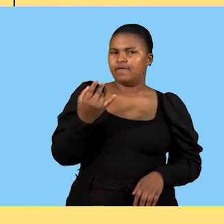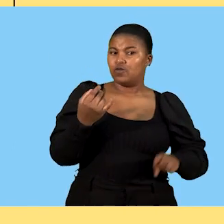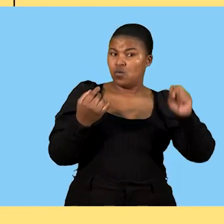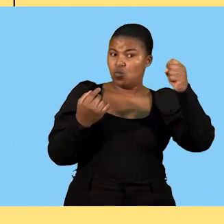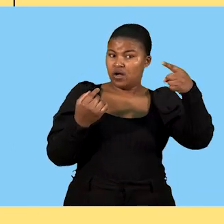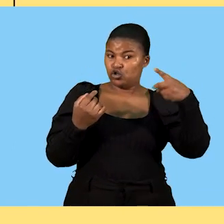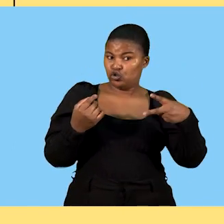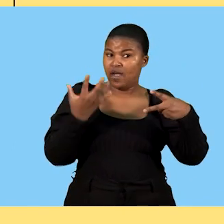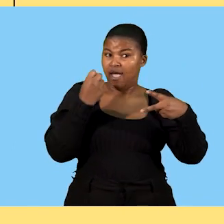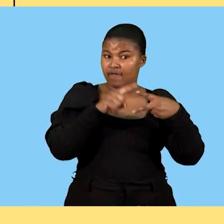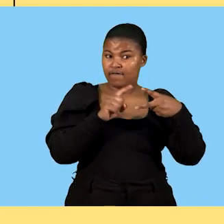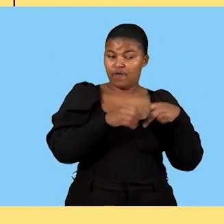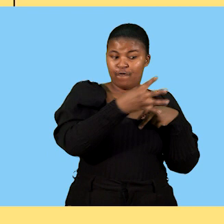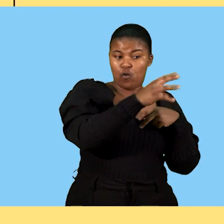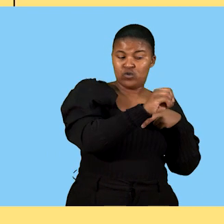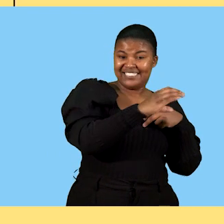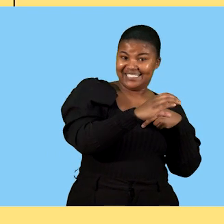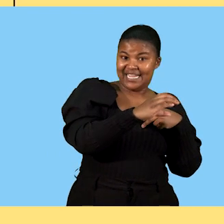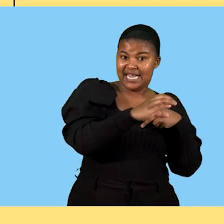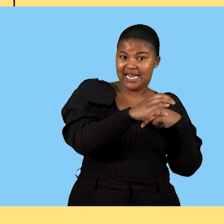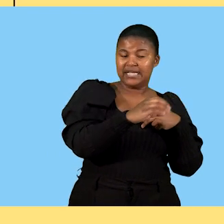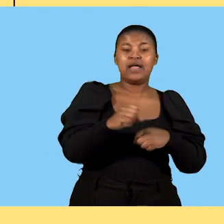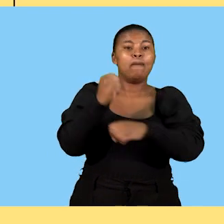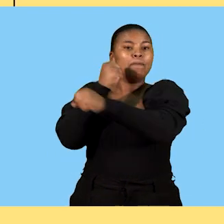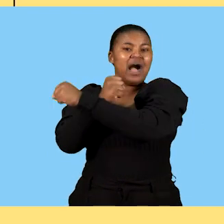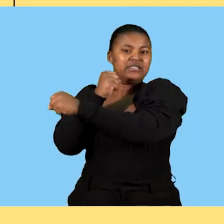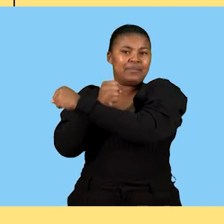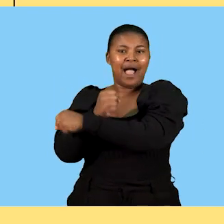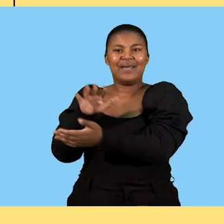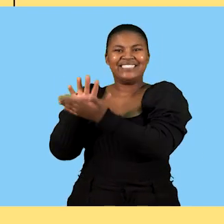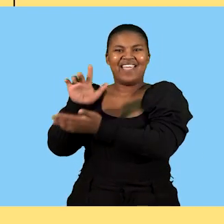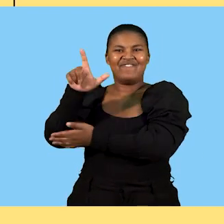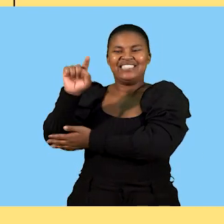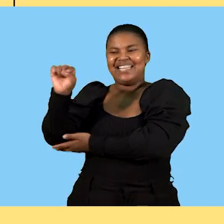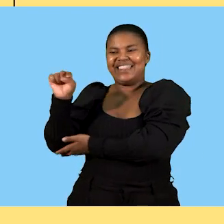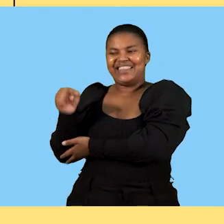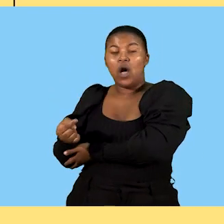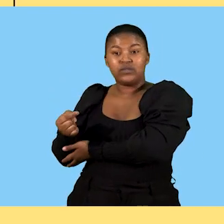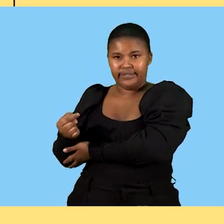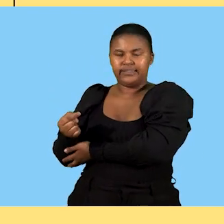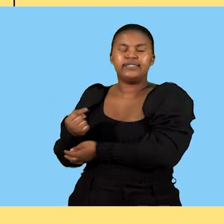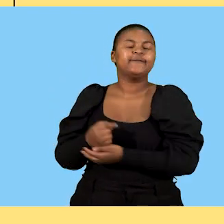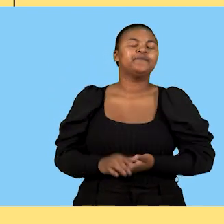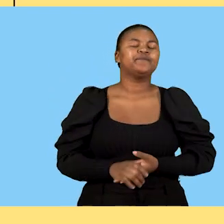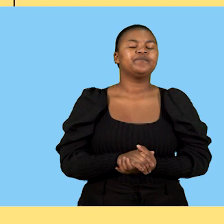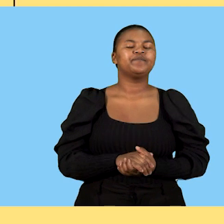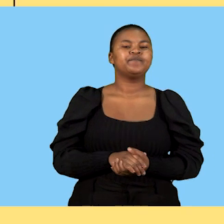values, 1 and 2. What I have is 40 multiplied by